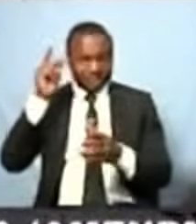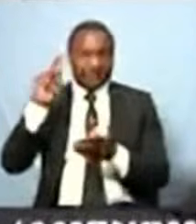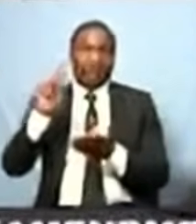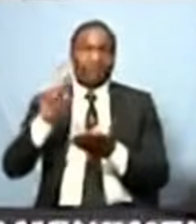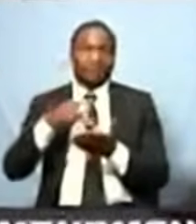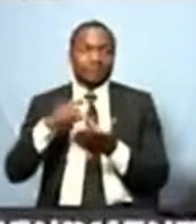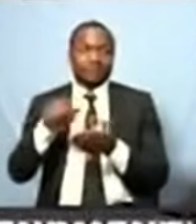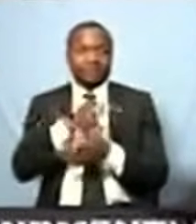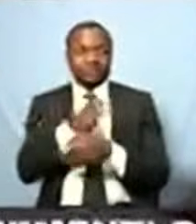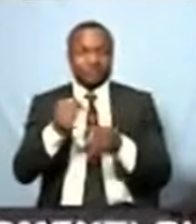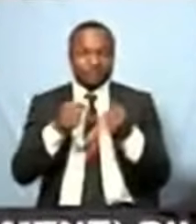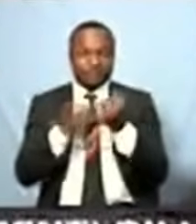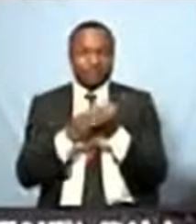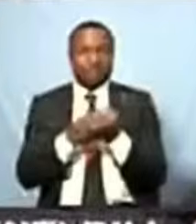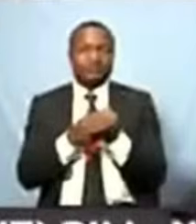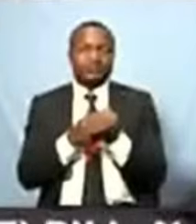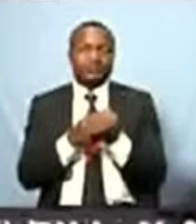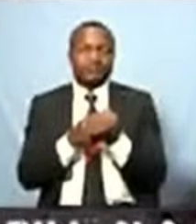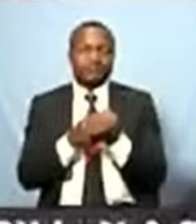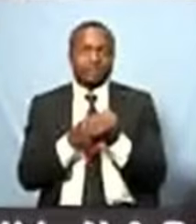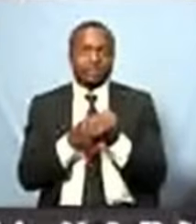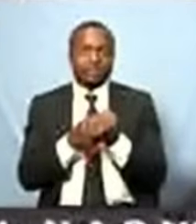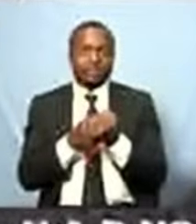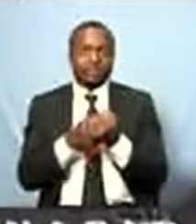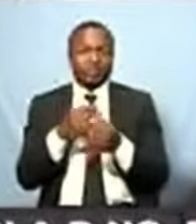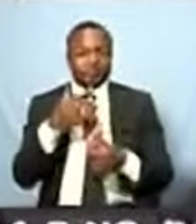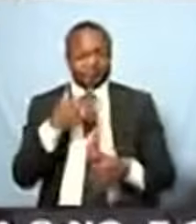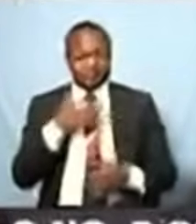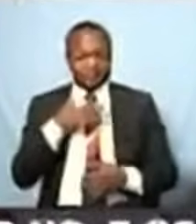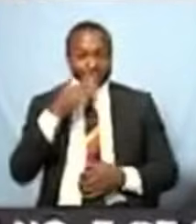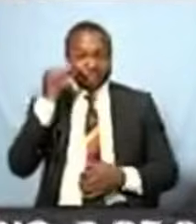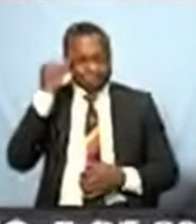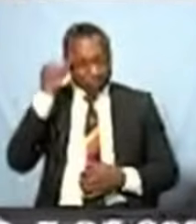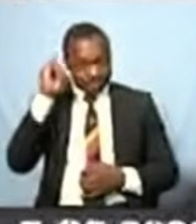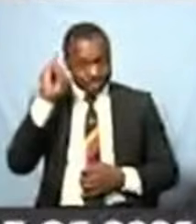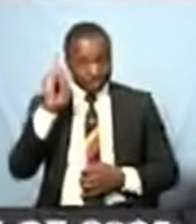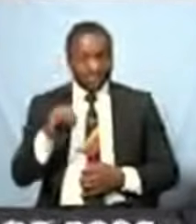them. So, in my view,